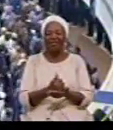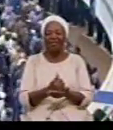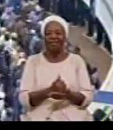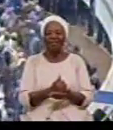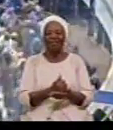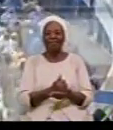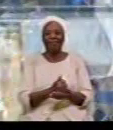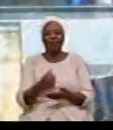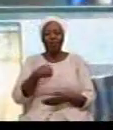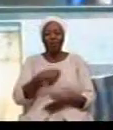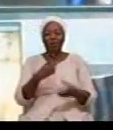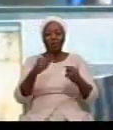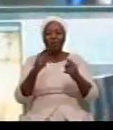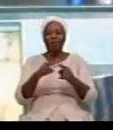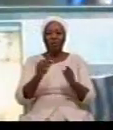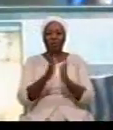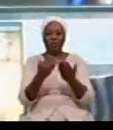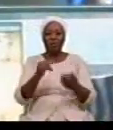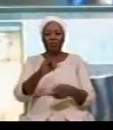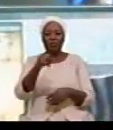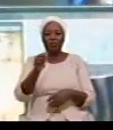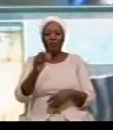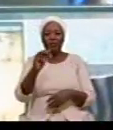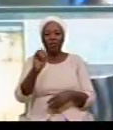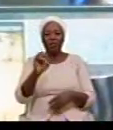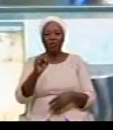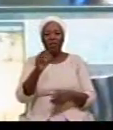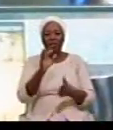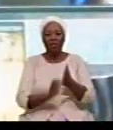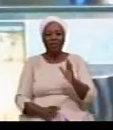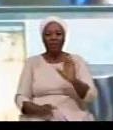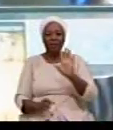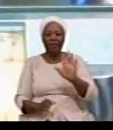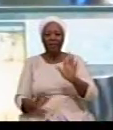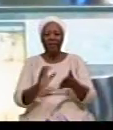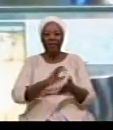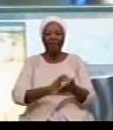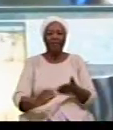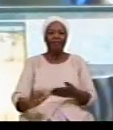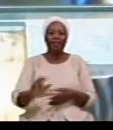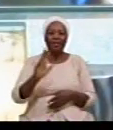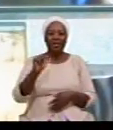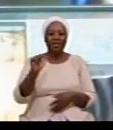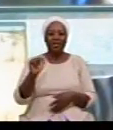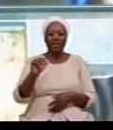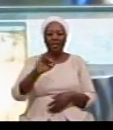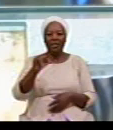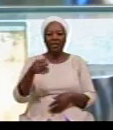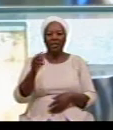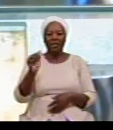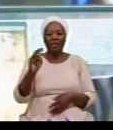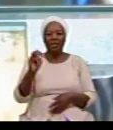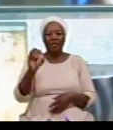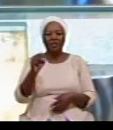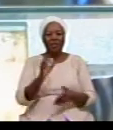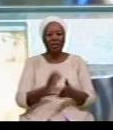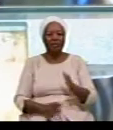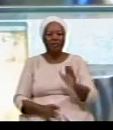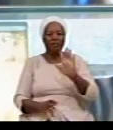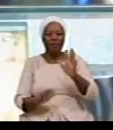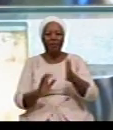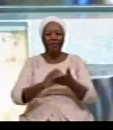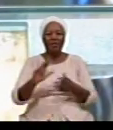We're coming to James chapter 5. And I'm reading from verse 13. James chapter 5,